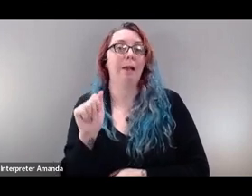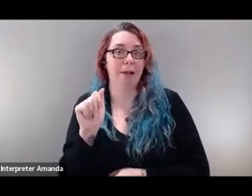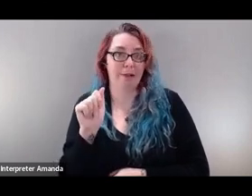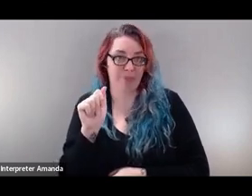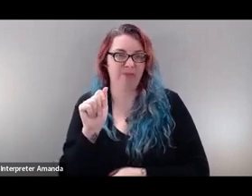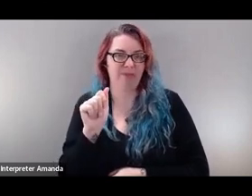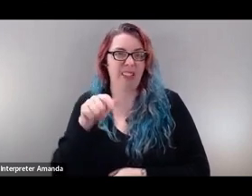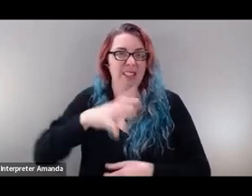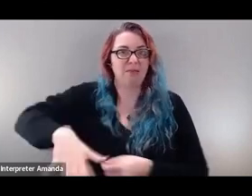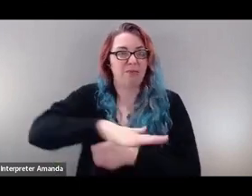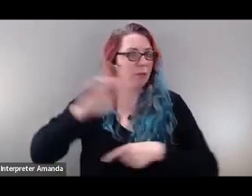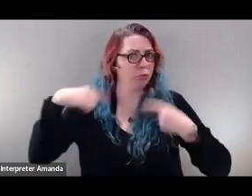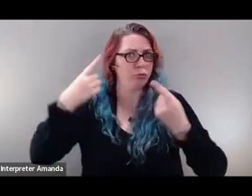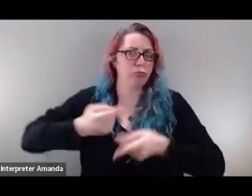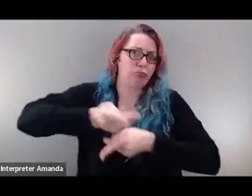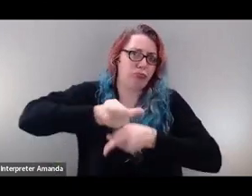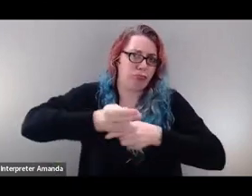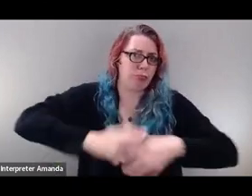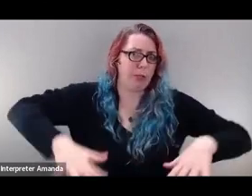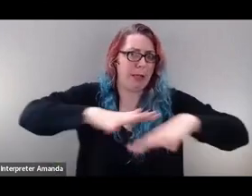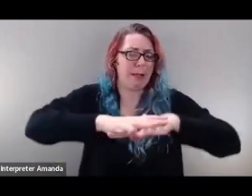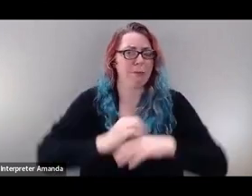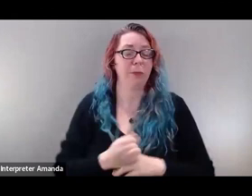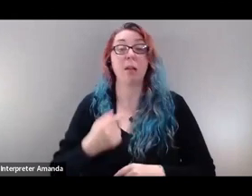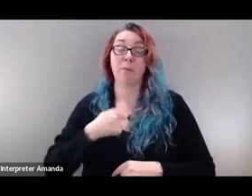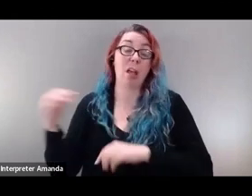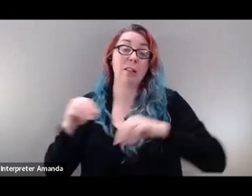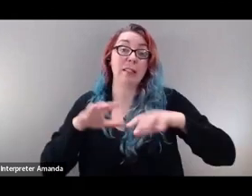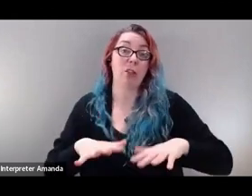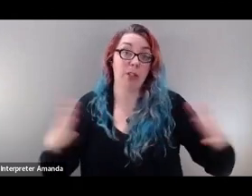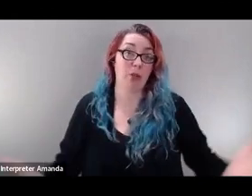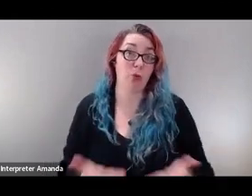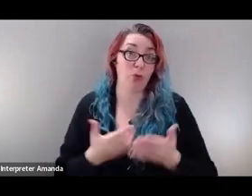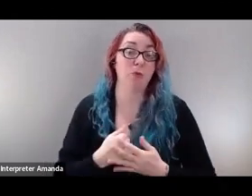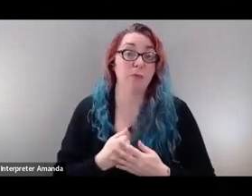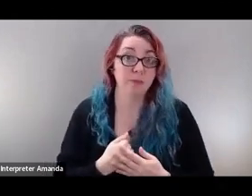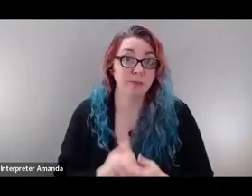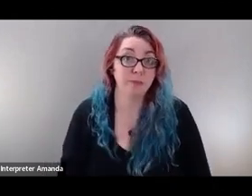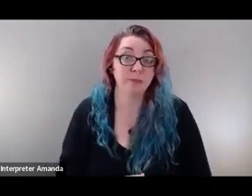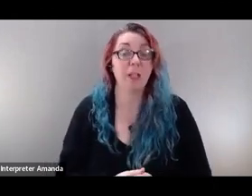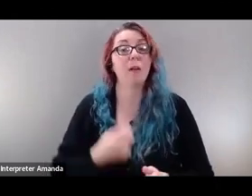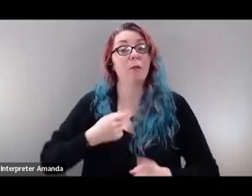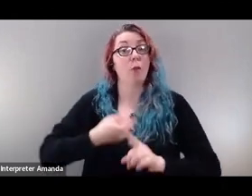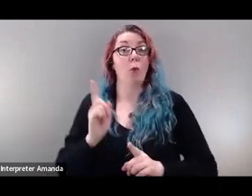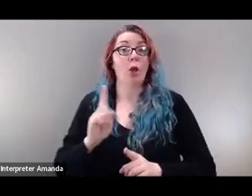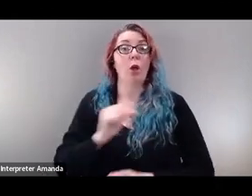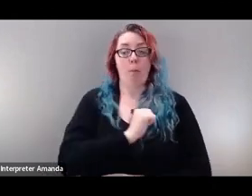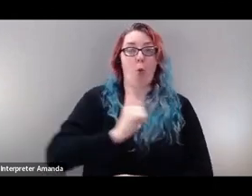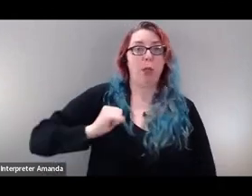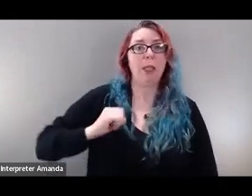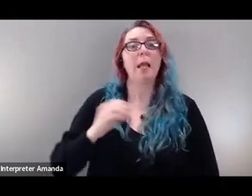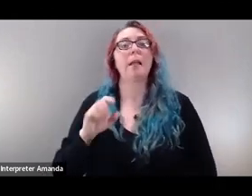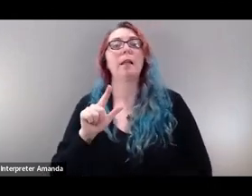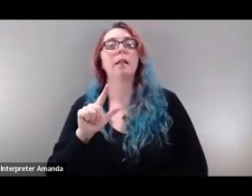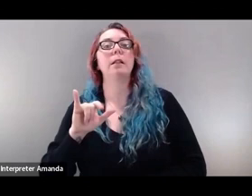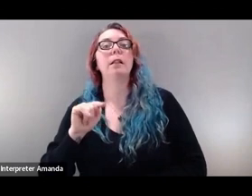here. My own ancestral land is what today are delineated as the countries of Lithuania and Poland, and